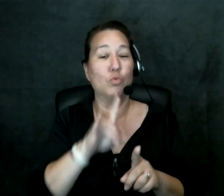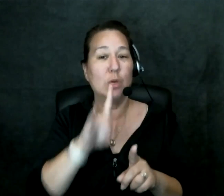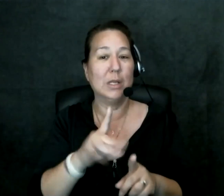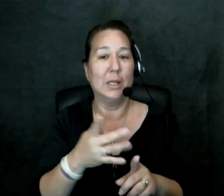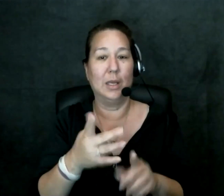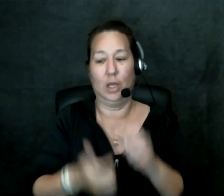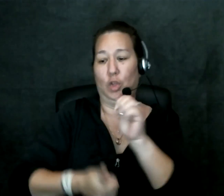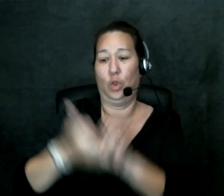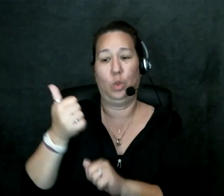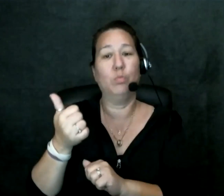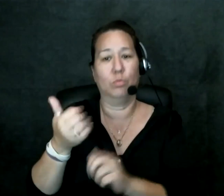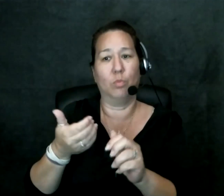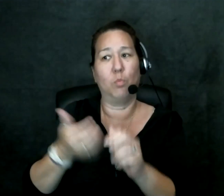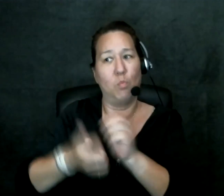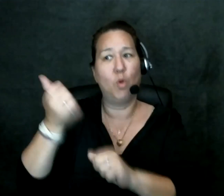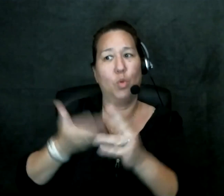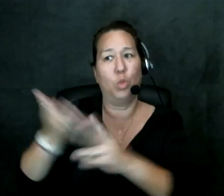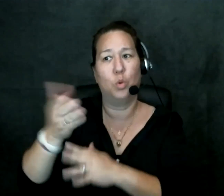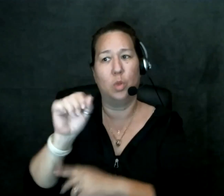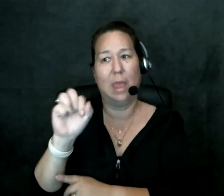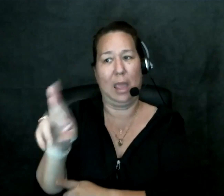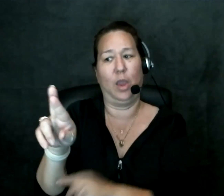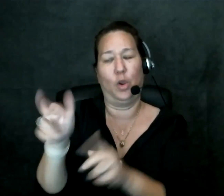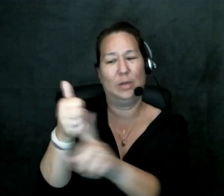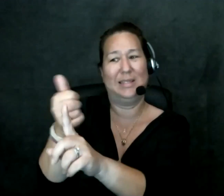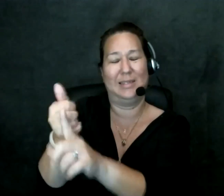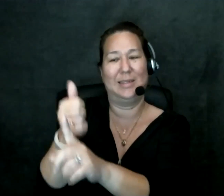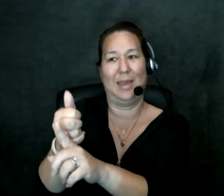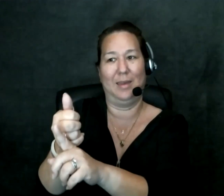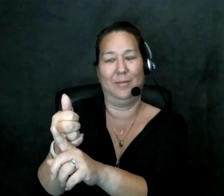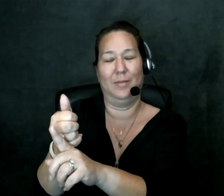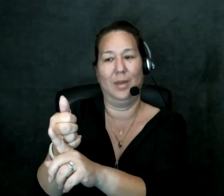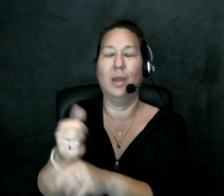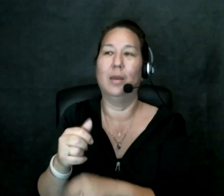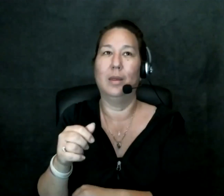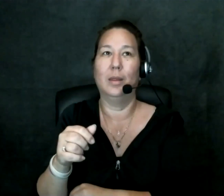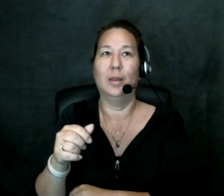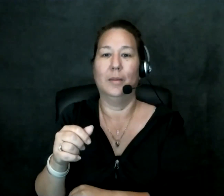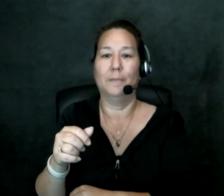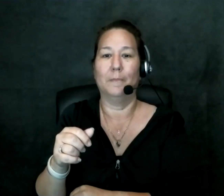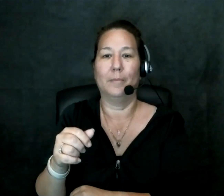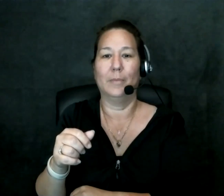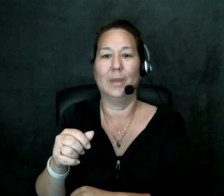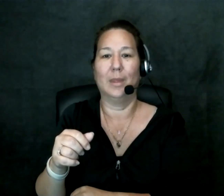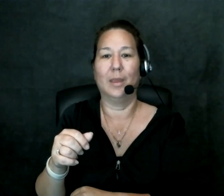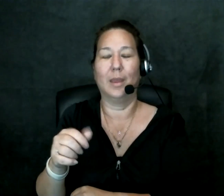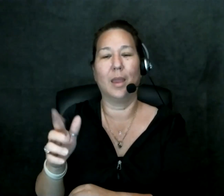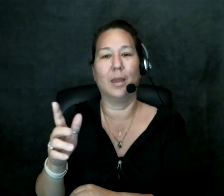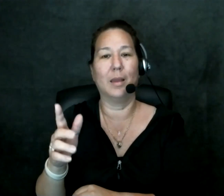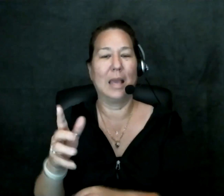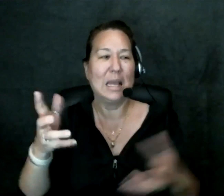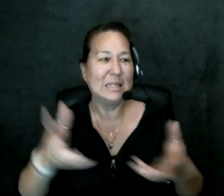mainly through the air. And so that means that most of these kinds of things are no longer restricted,